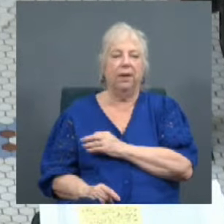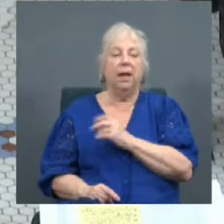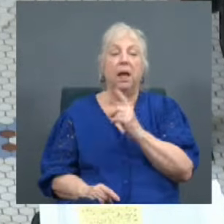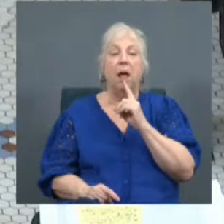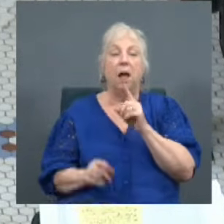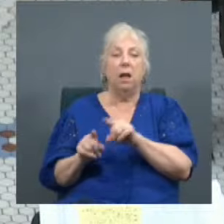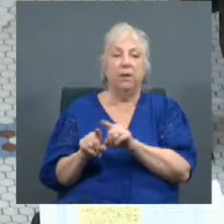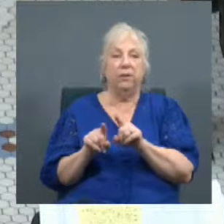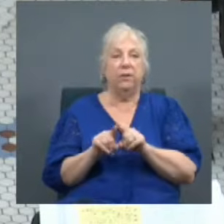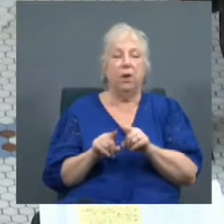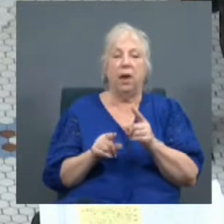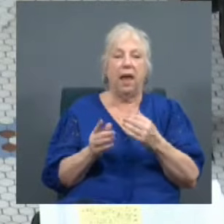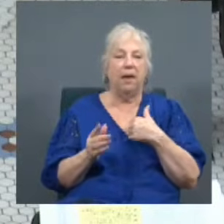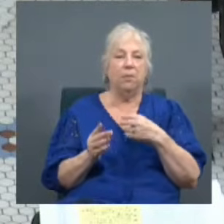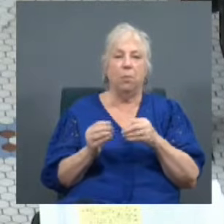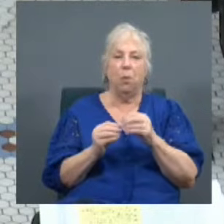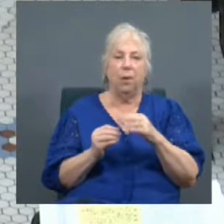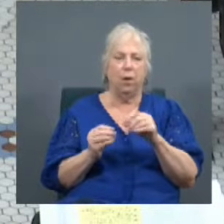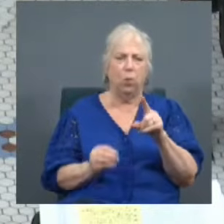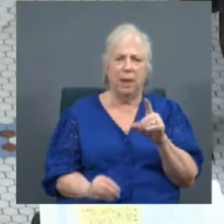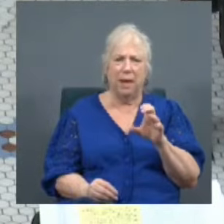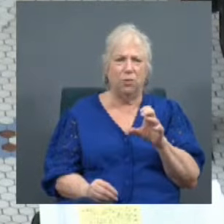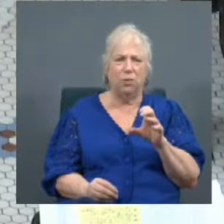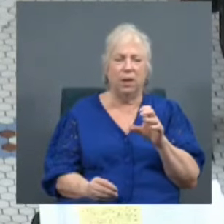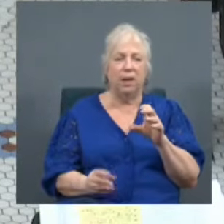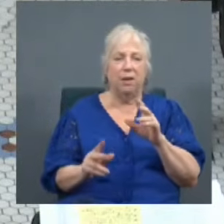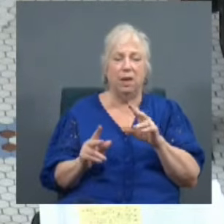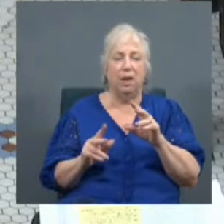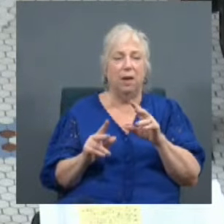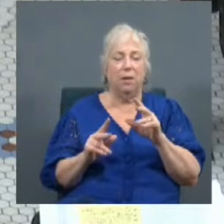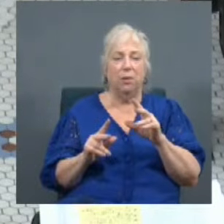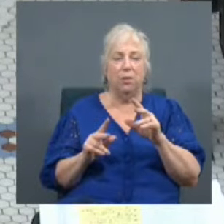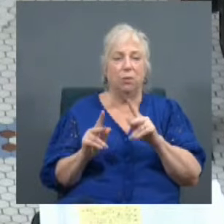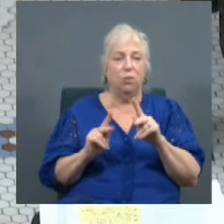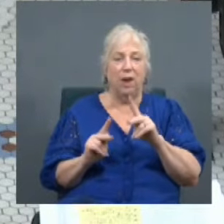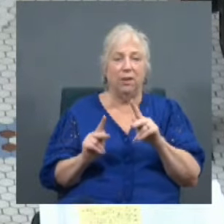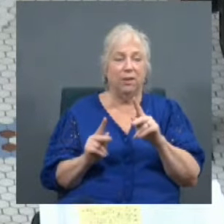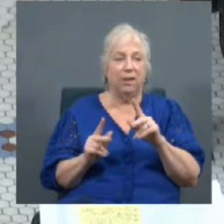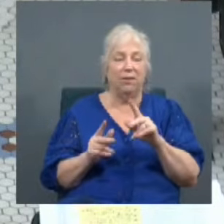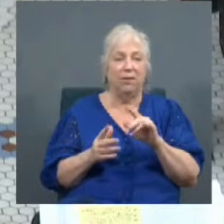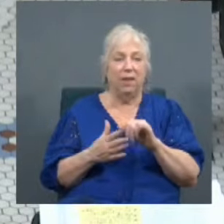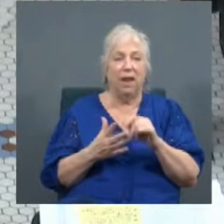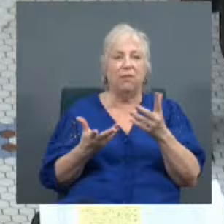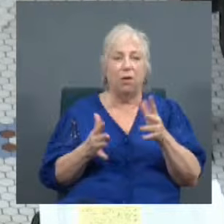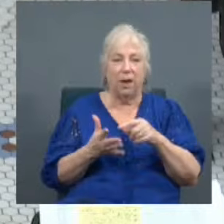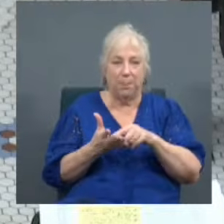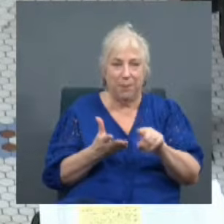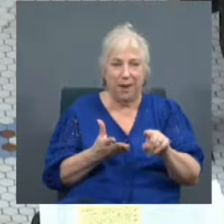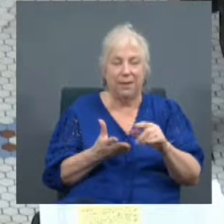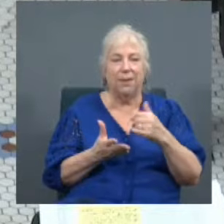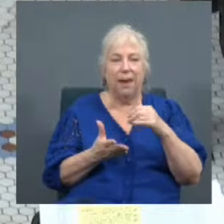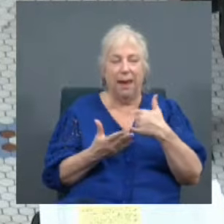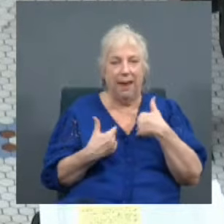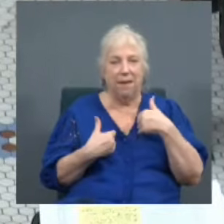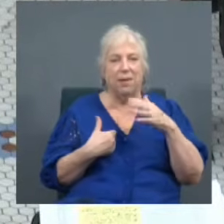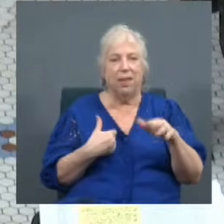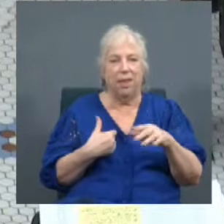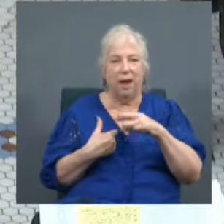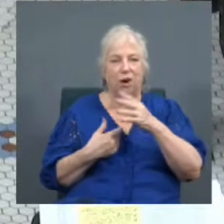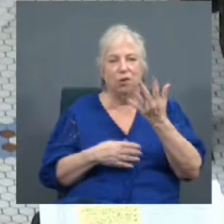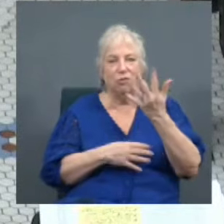residents over 100 residents who have already paid for their debris to be removed and hauled